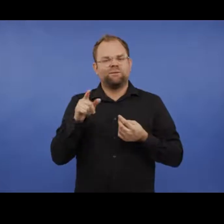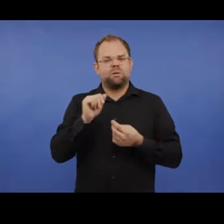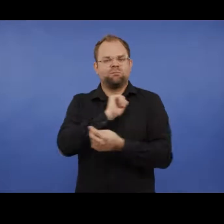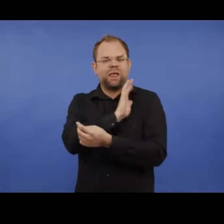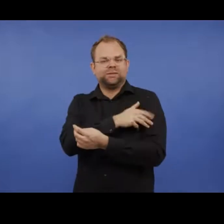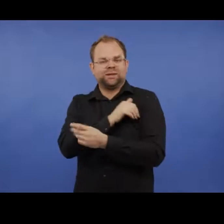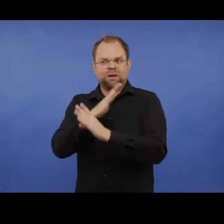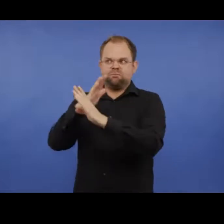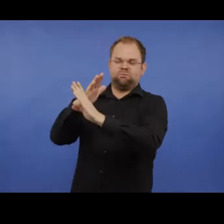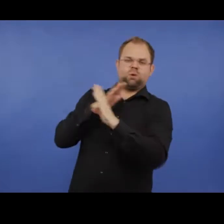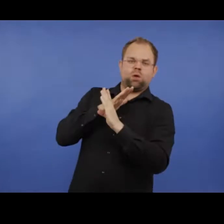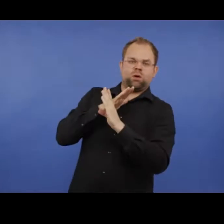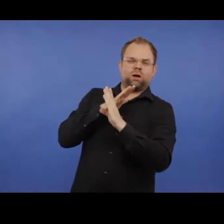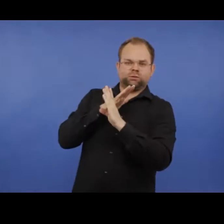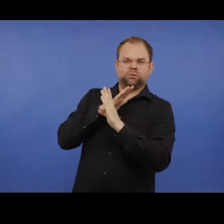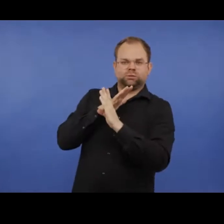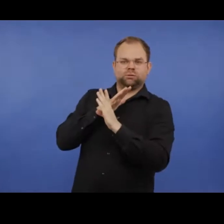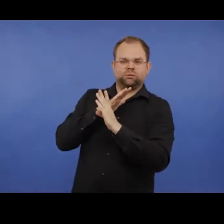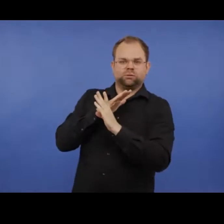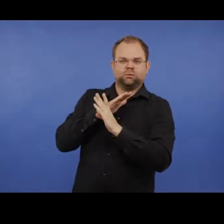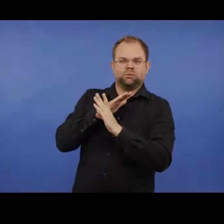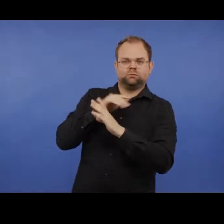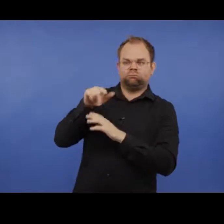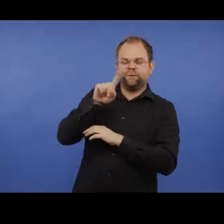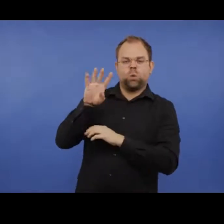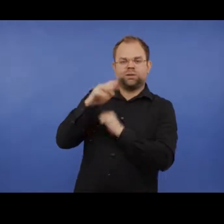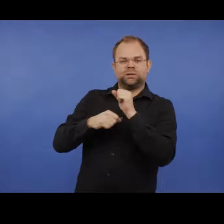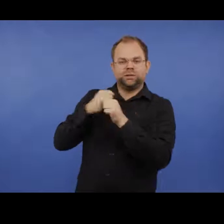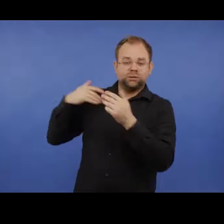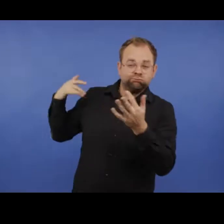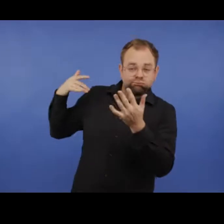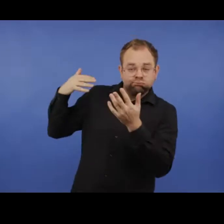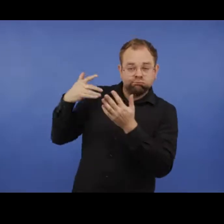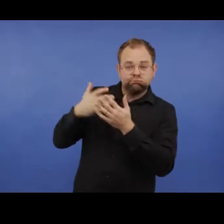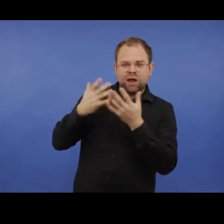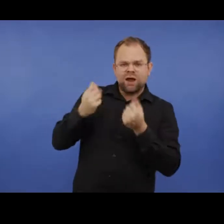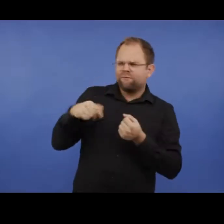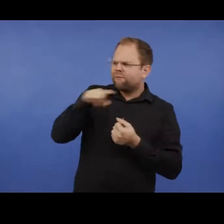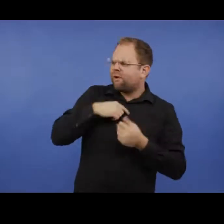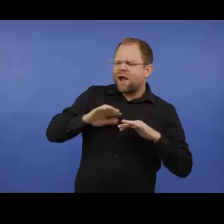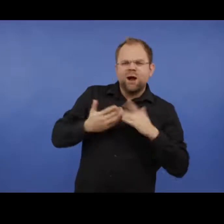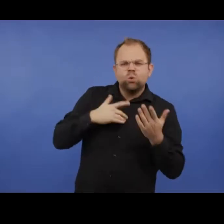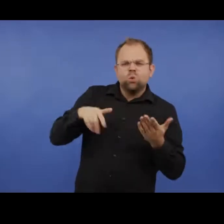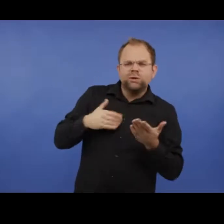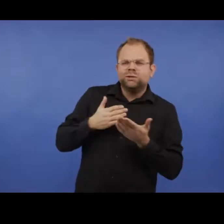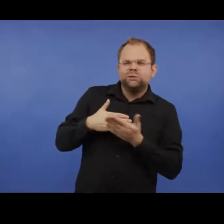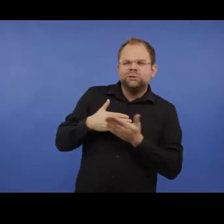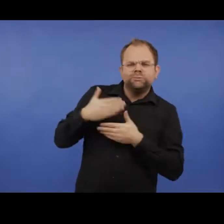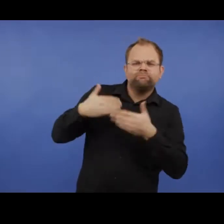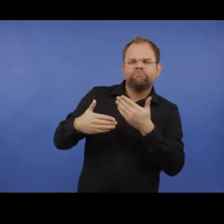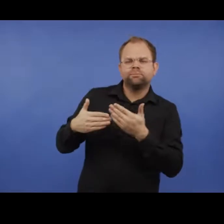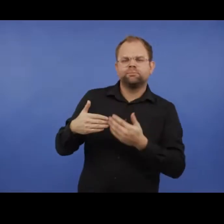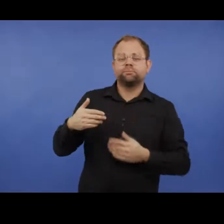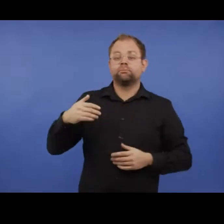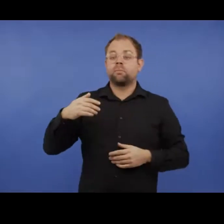of Human Rights, and I reflected on the aggressions and the challenges that has been going